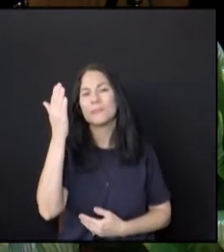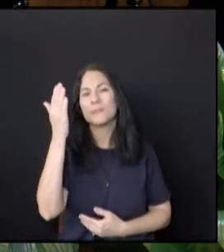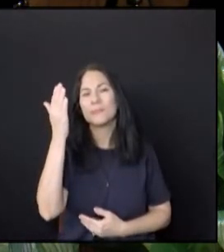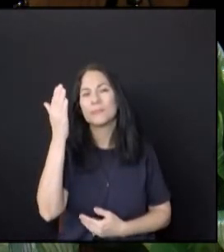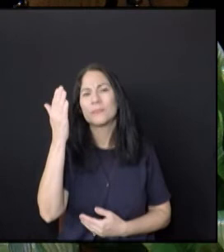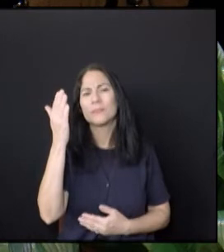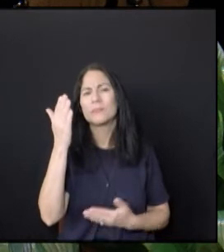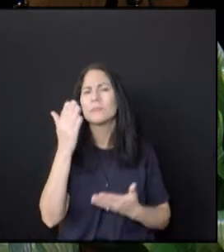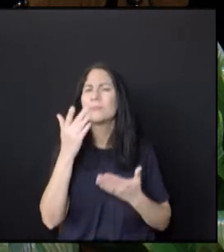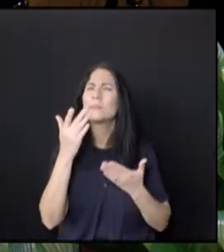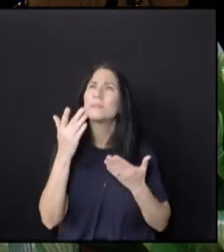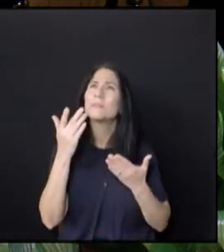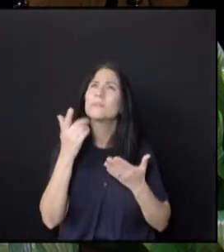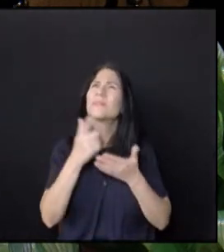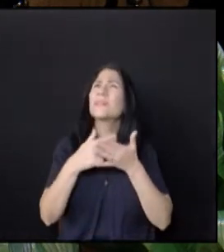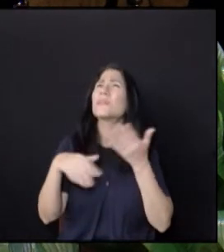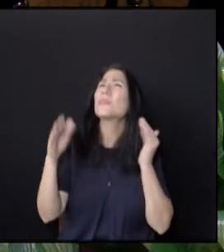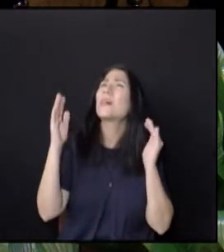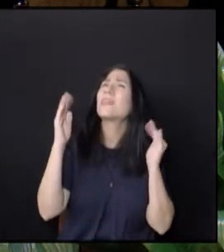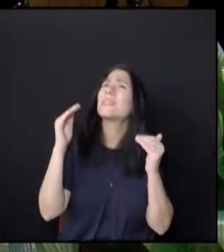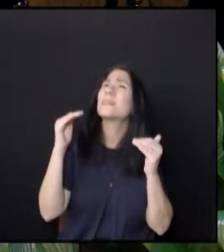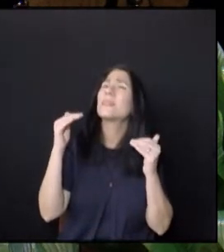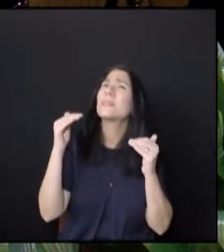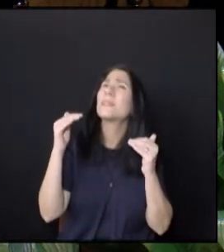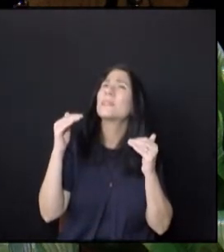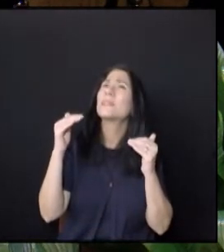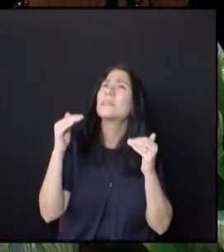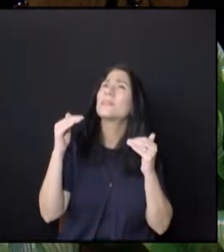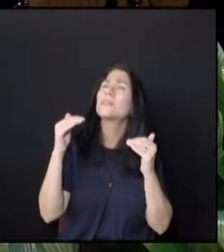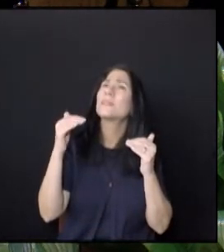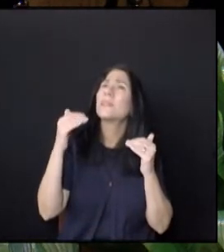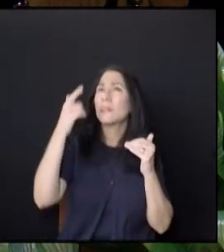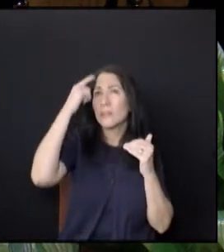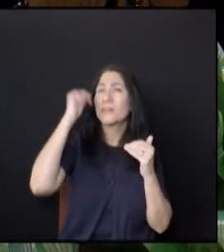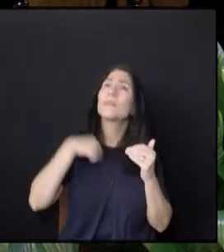what expectations do you have of us?